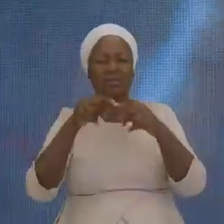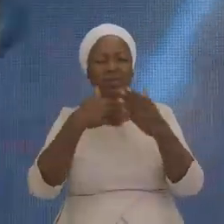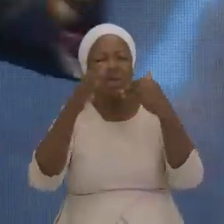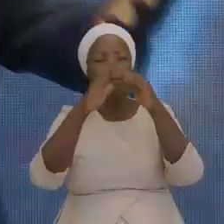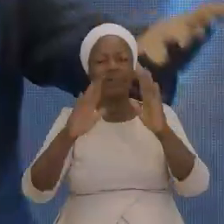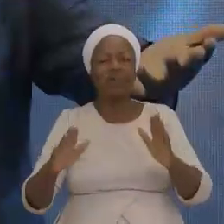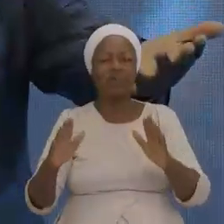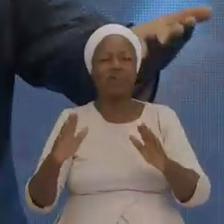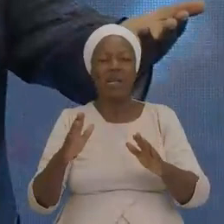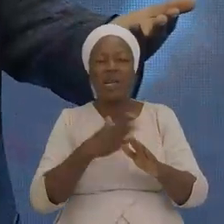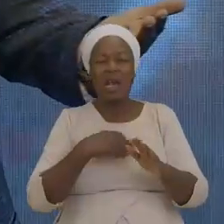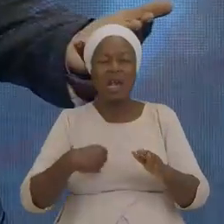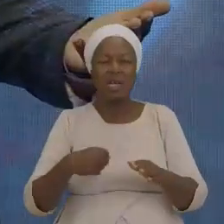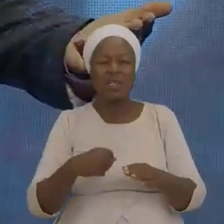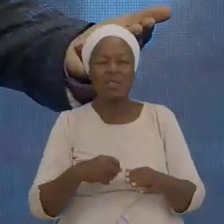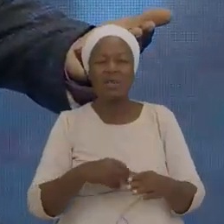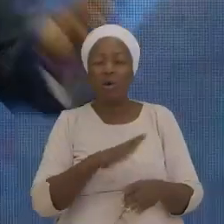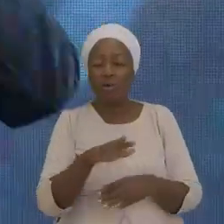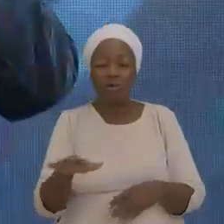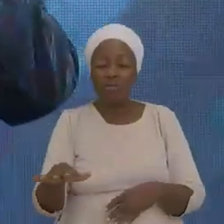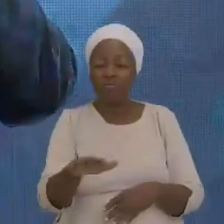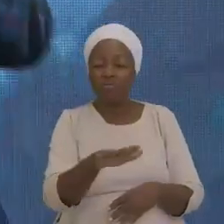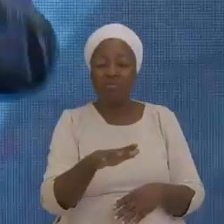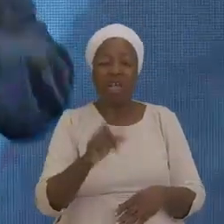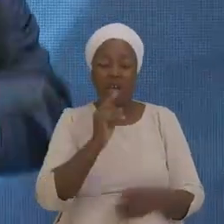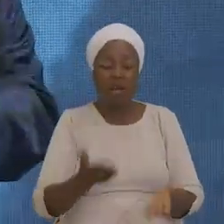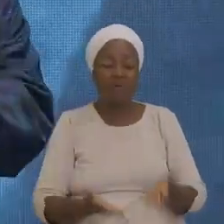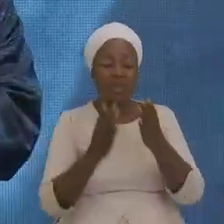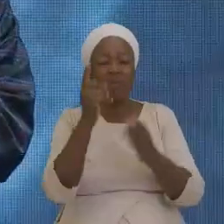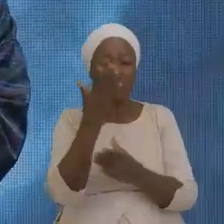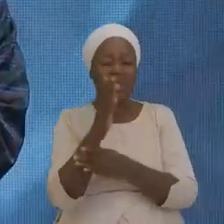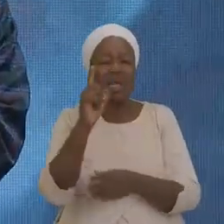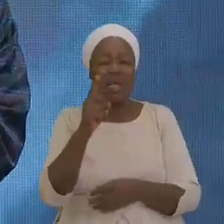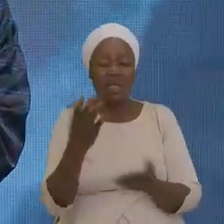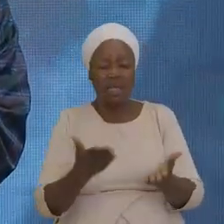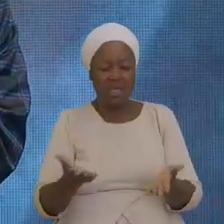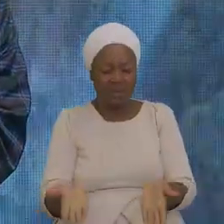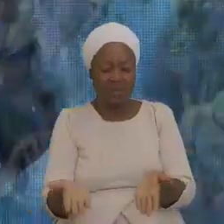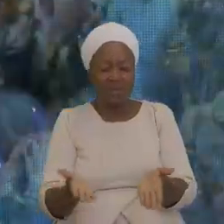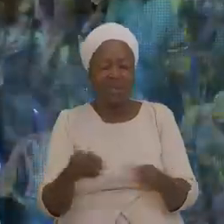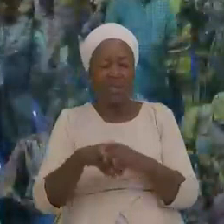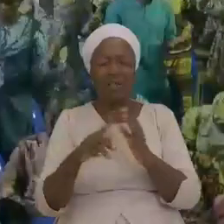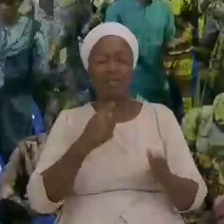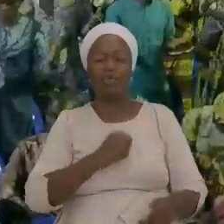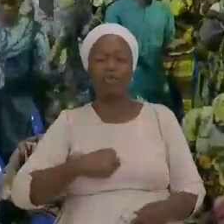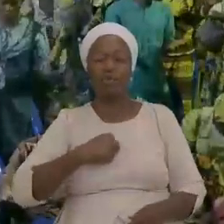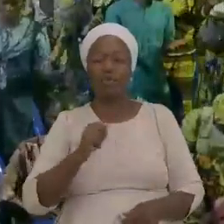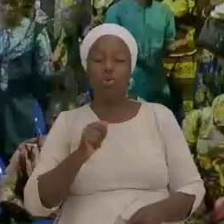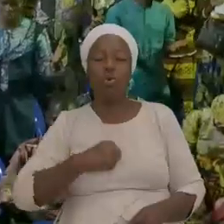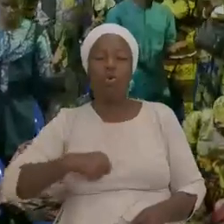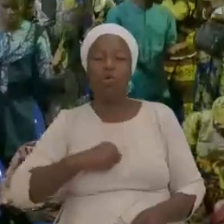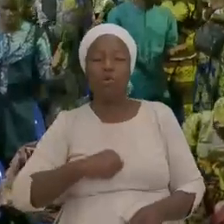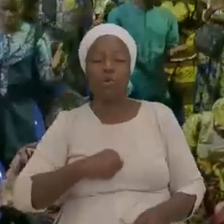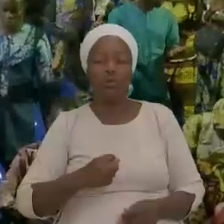And these ones have raised up their hands here at the Alpha location, there